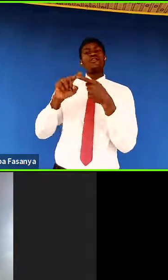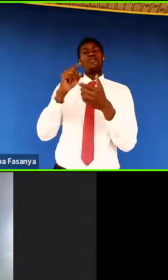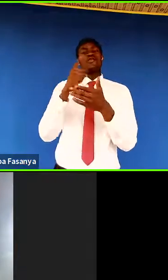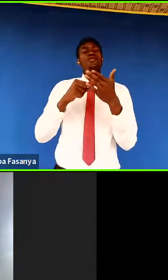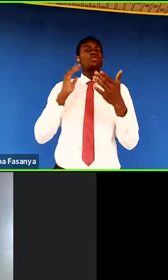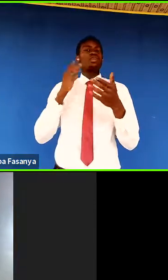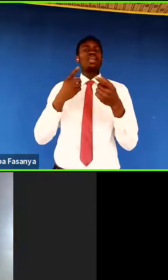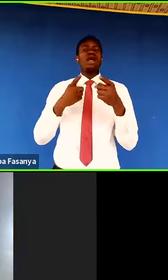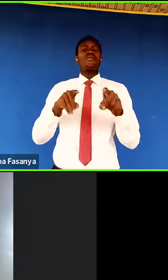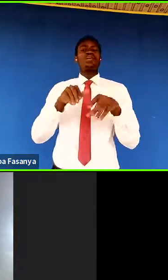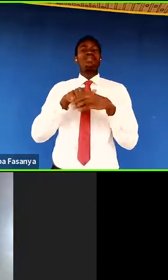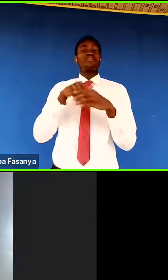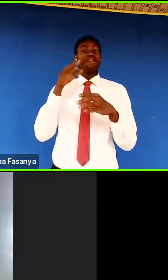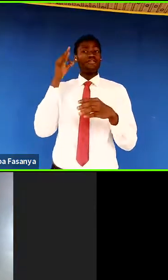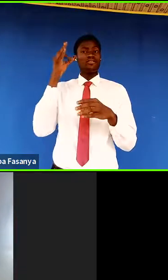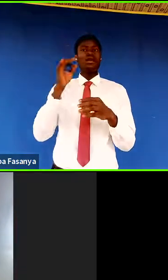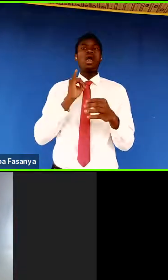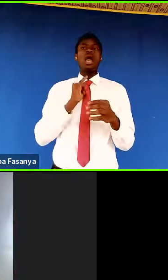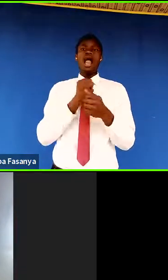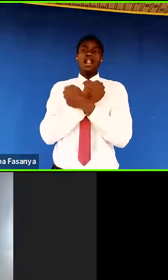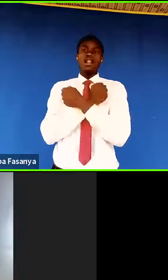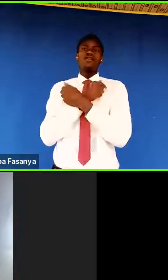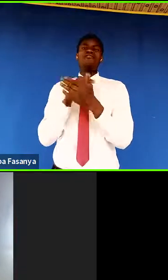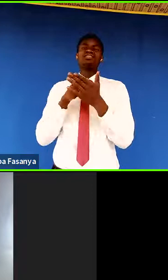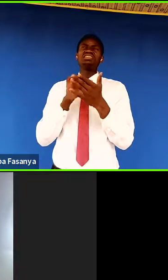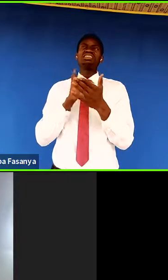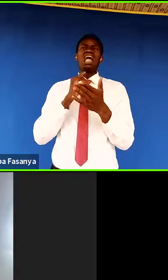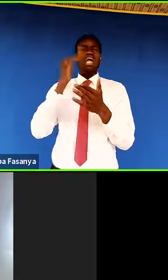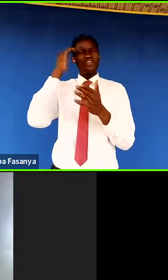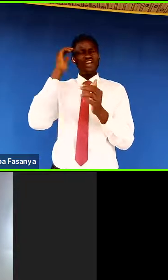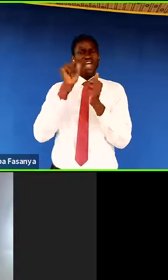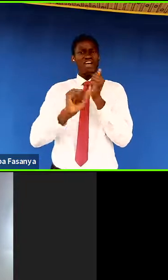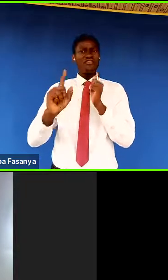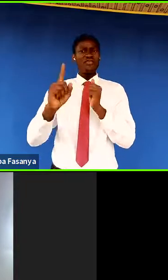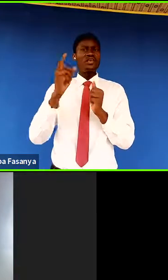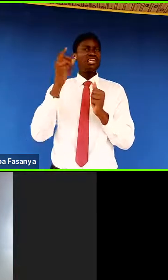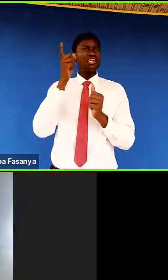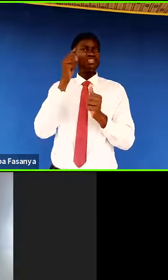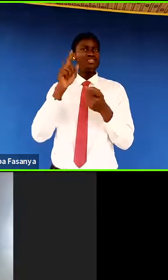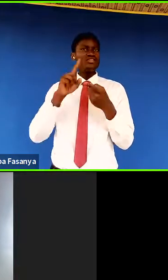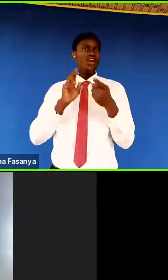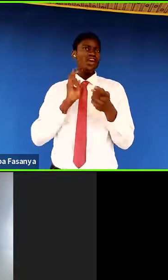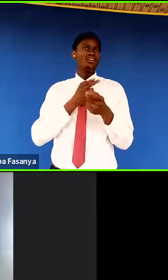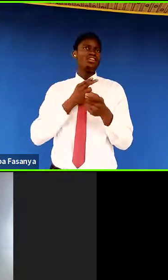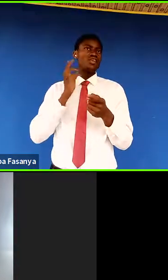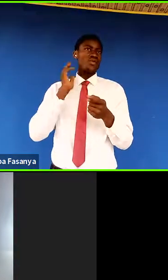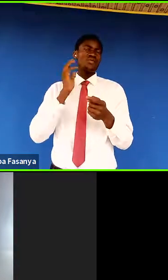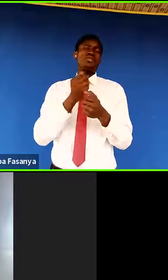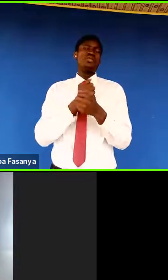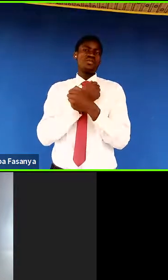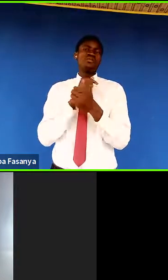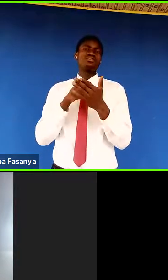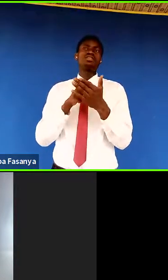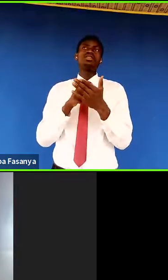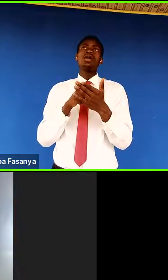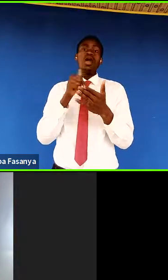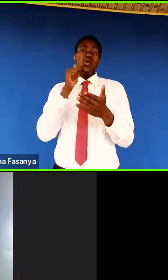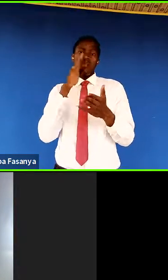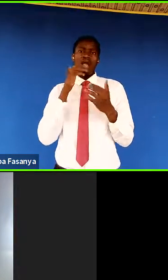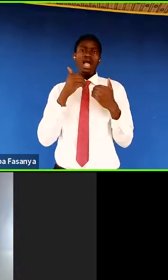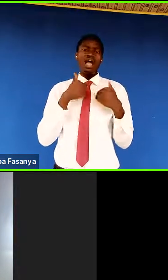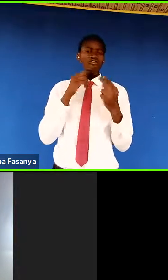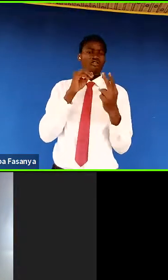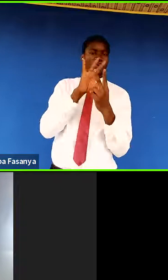I know that everybody hearing us also, I love the fact that we have options. A woman has options. Whether the time is